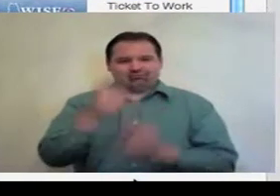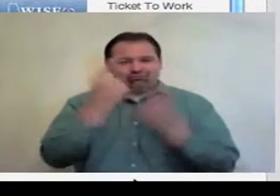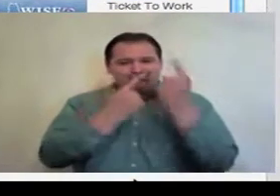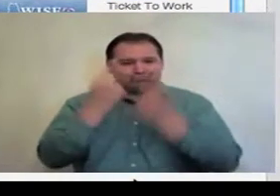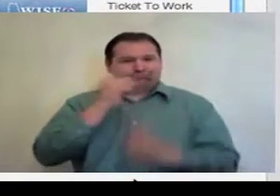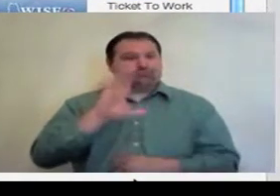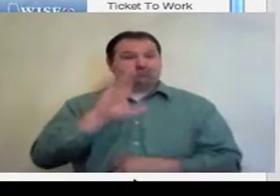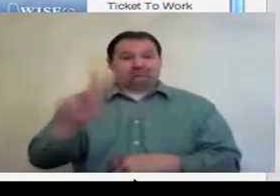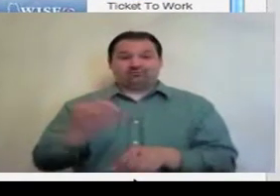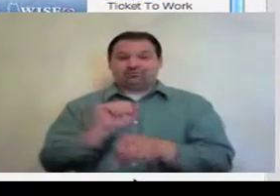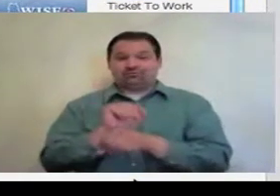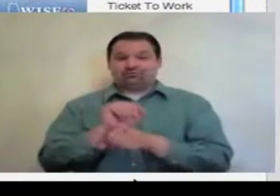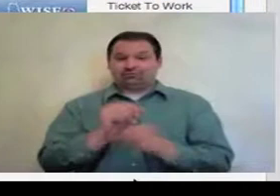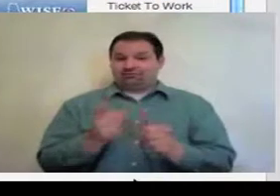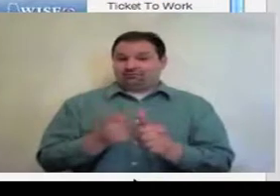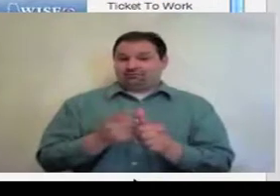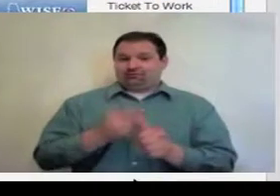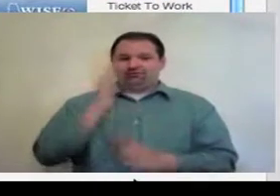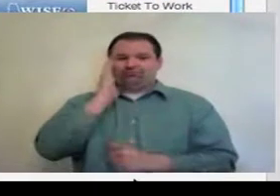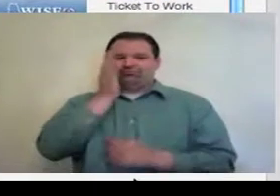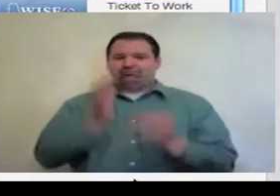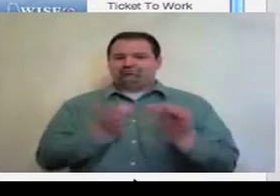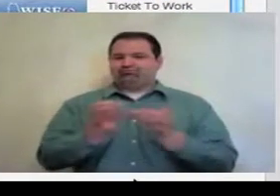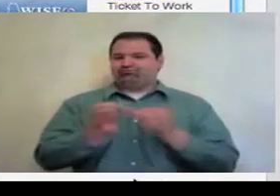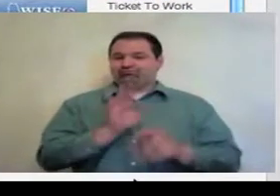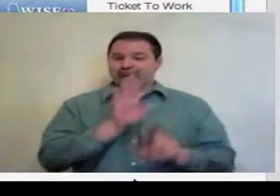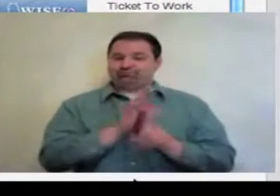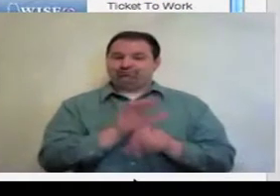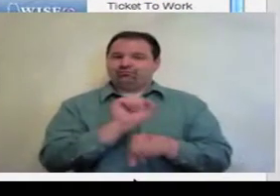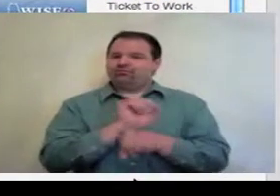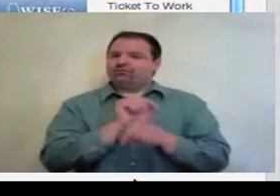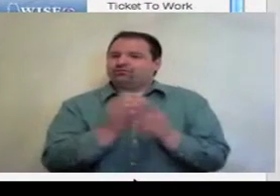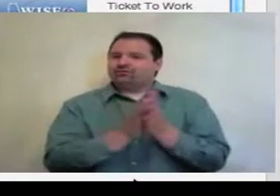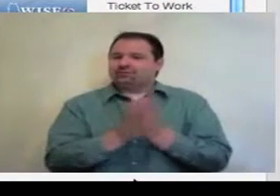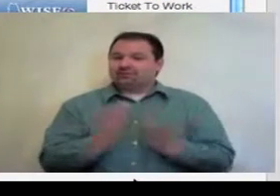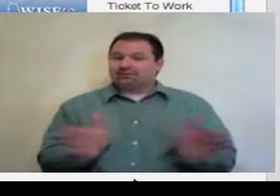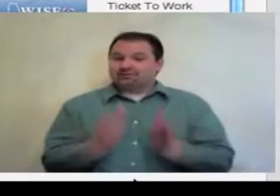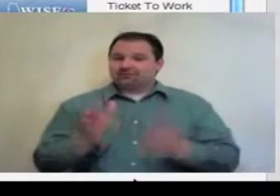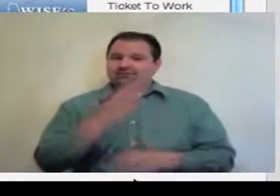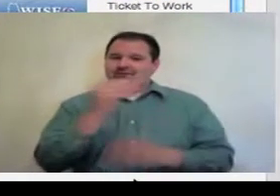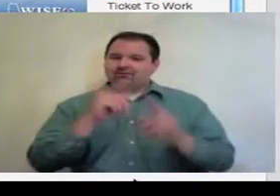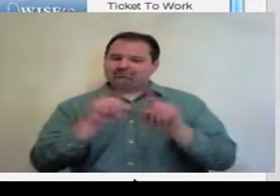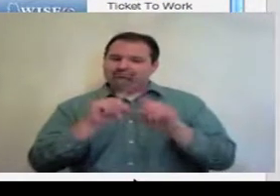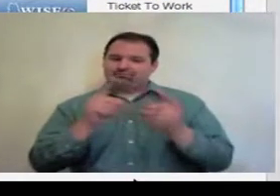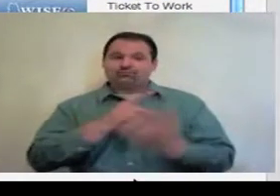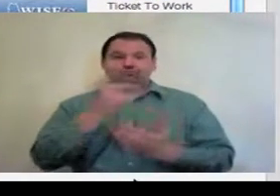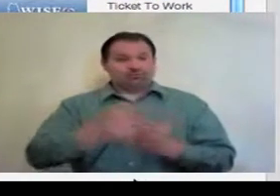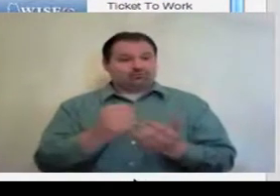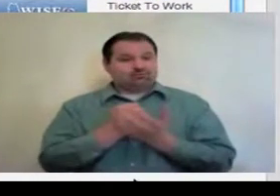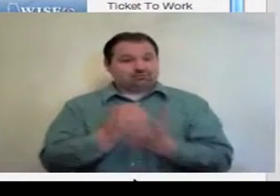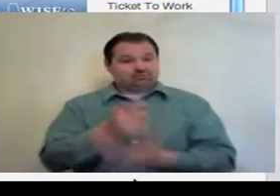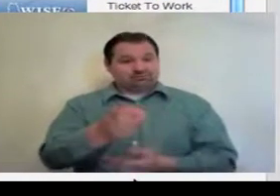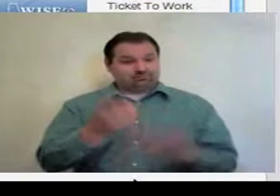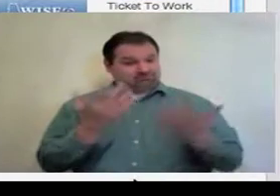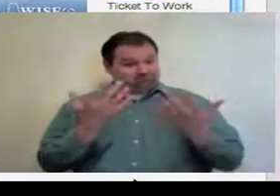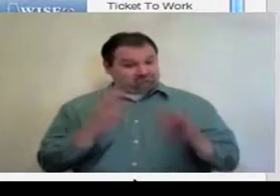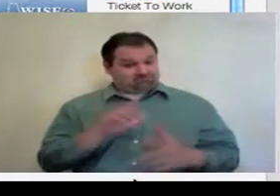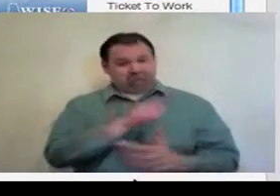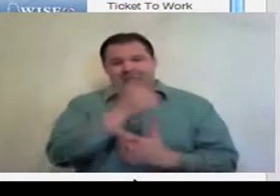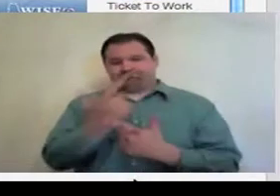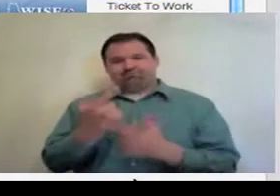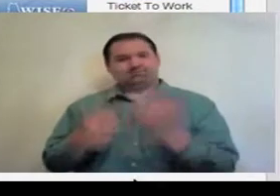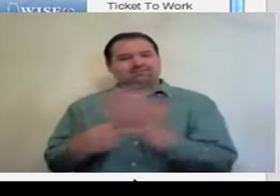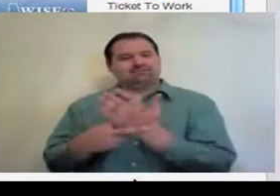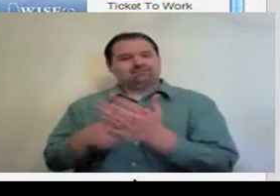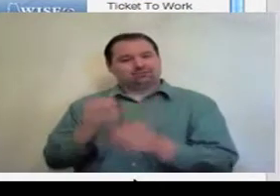you're considering going back to work. The first things that we're going to review are the work incentives and the different programs that can help you. After that, we're going to go over